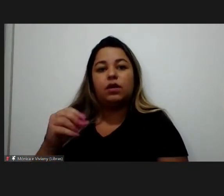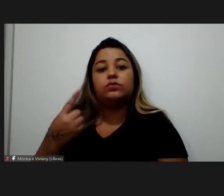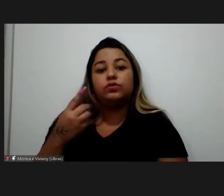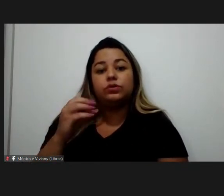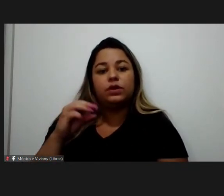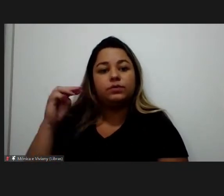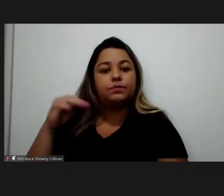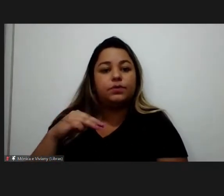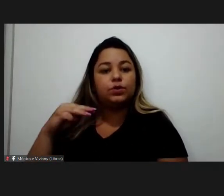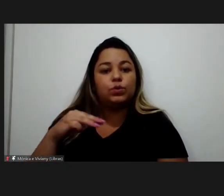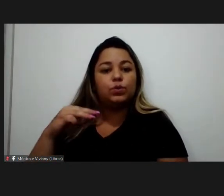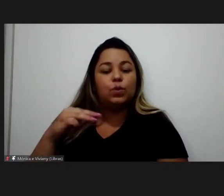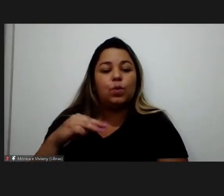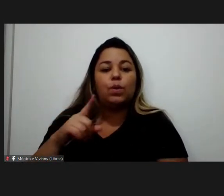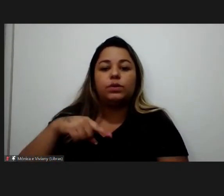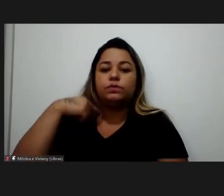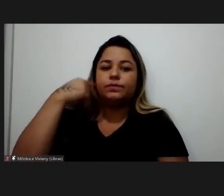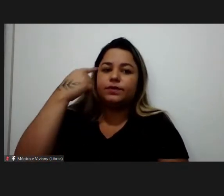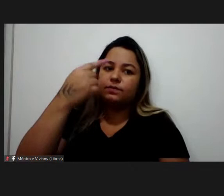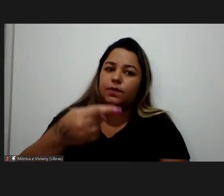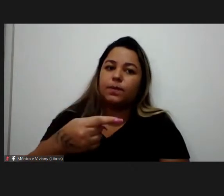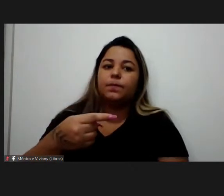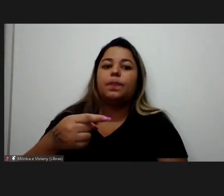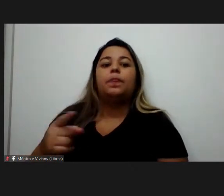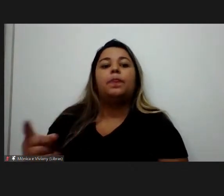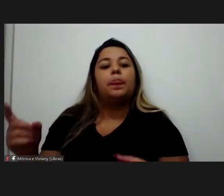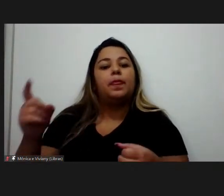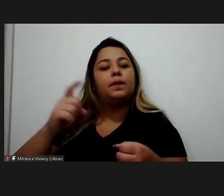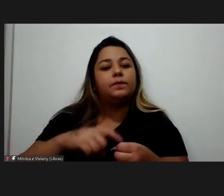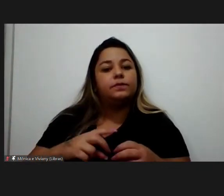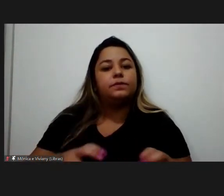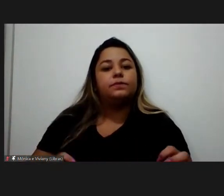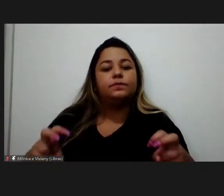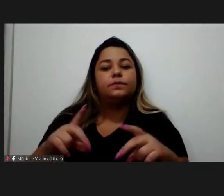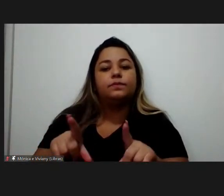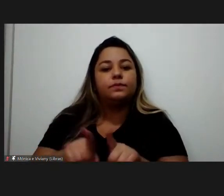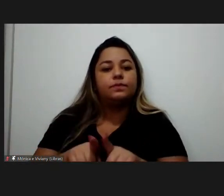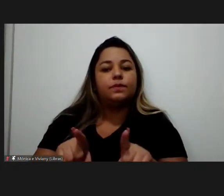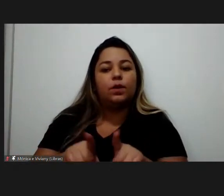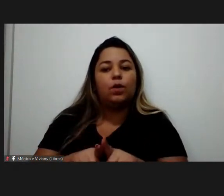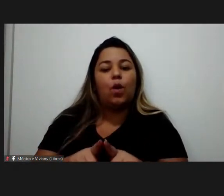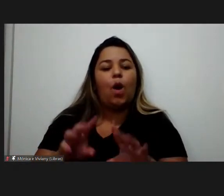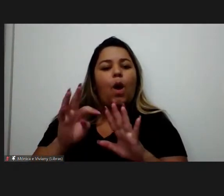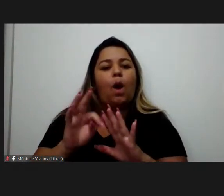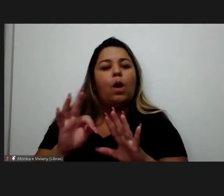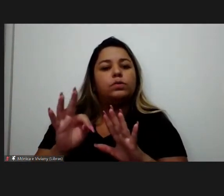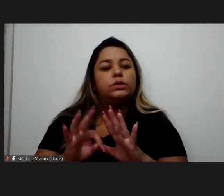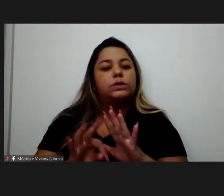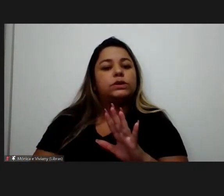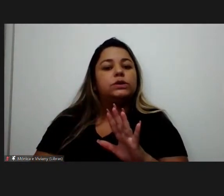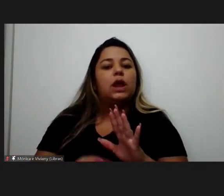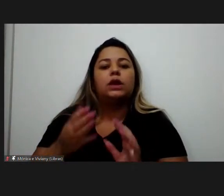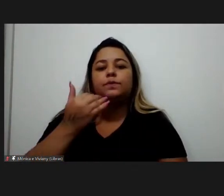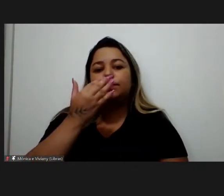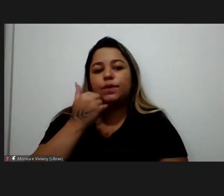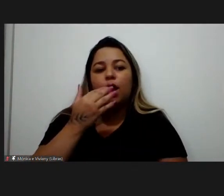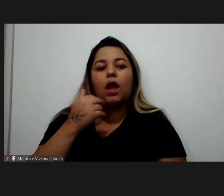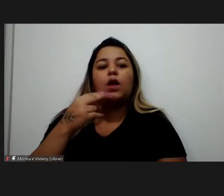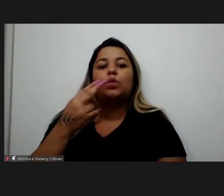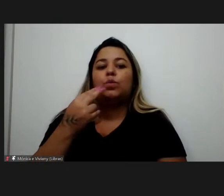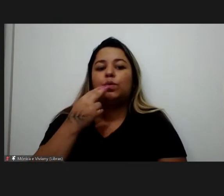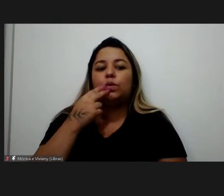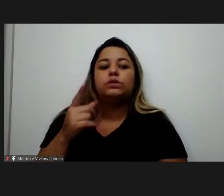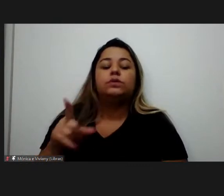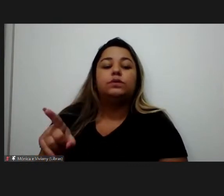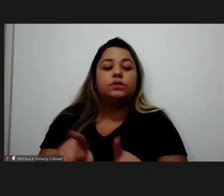of 10 minutes. Then we're going to go back with a table that is called the current context of food